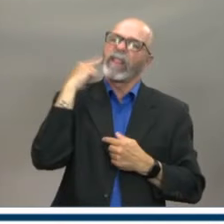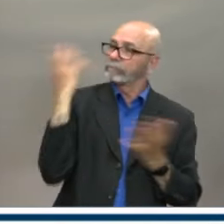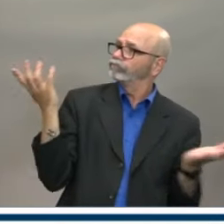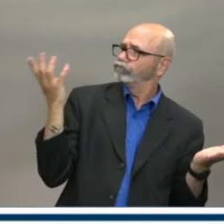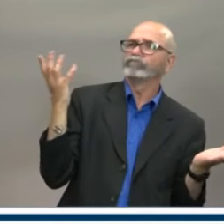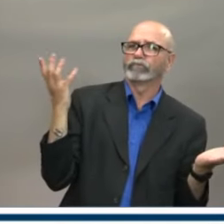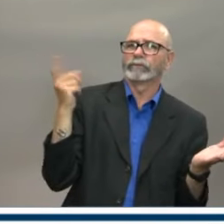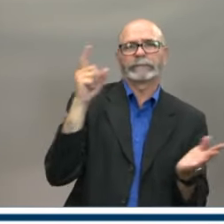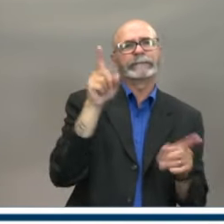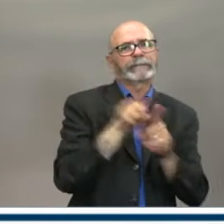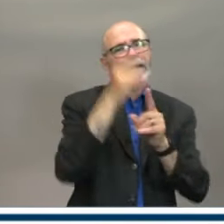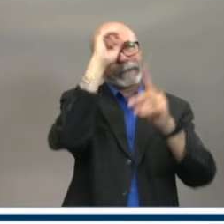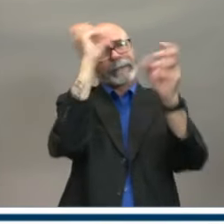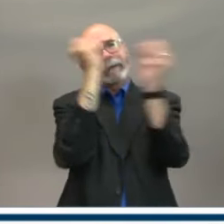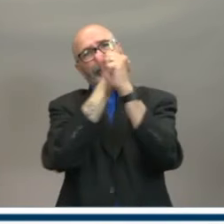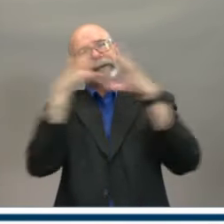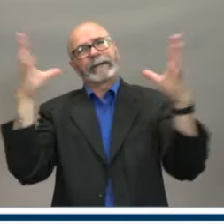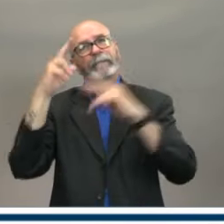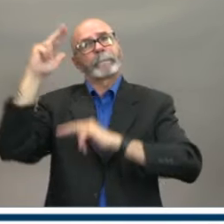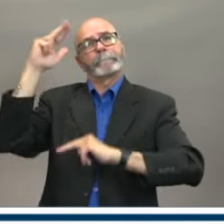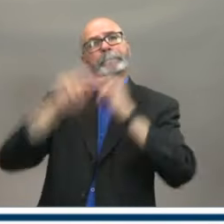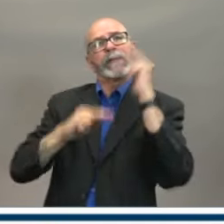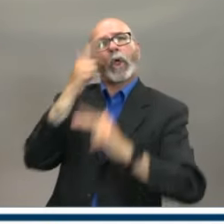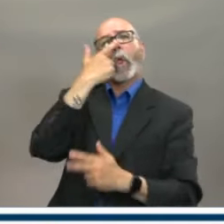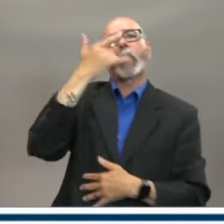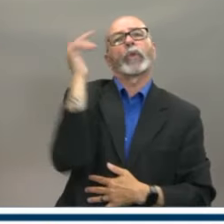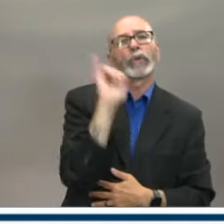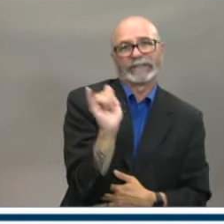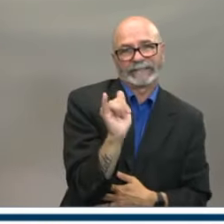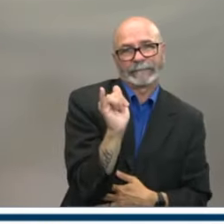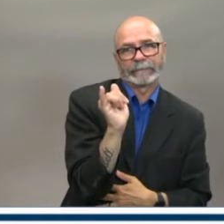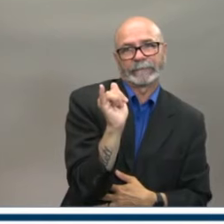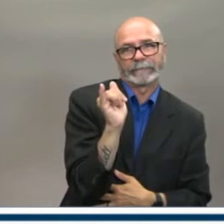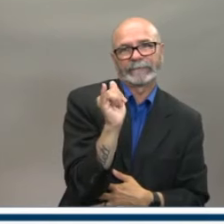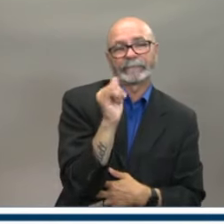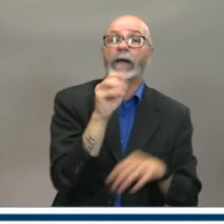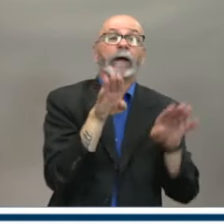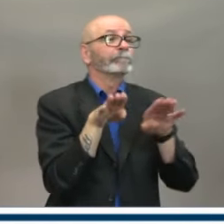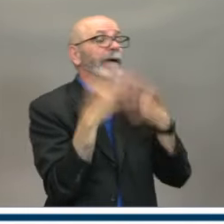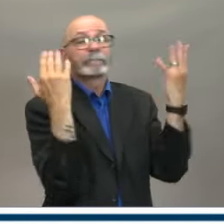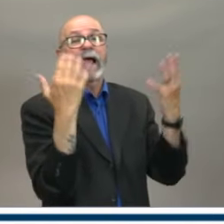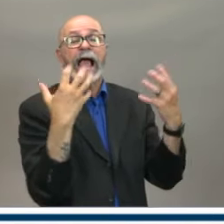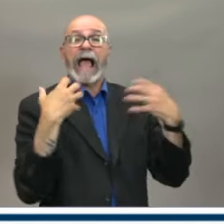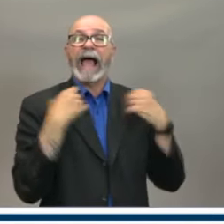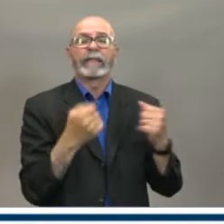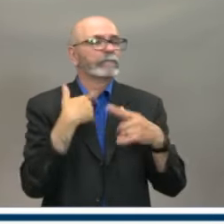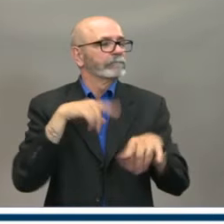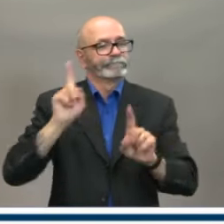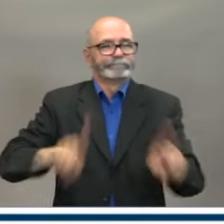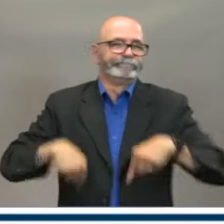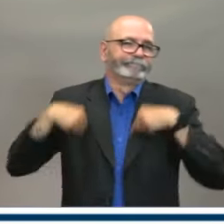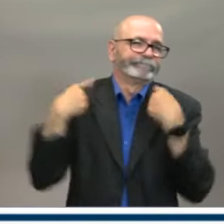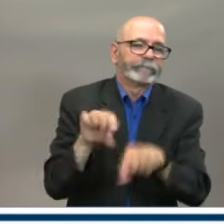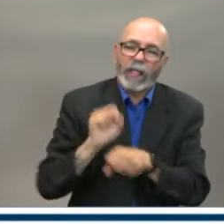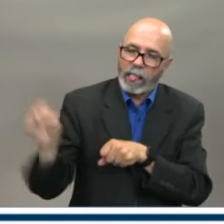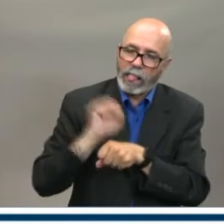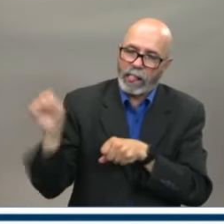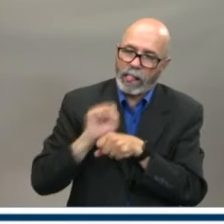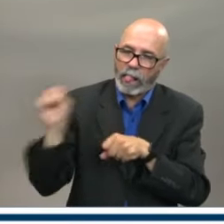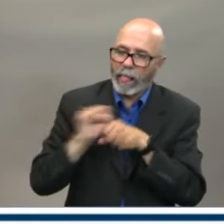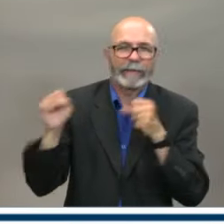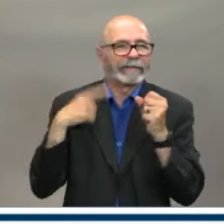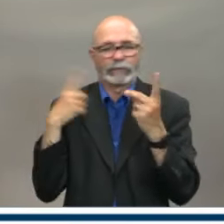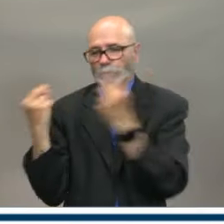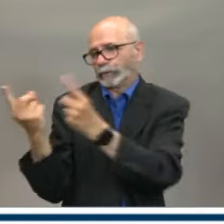to build those facilities. So public health has been working for decades on this. I know that, as all of us know, Northwood is the